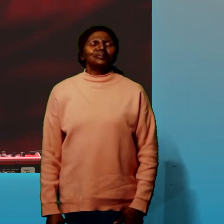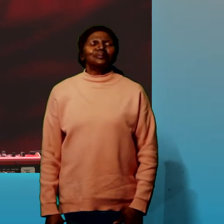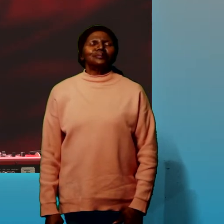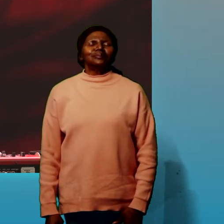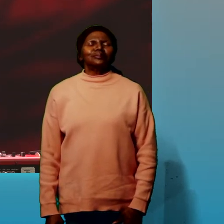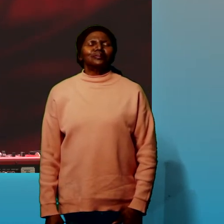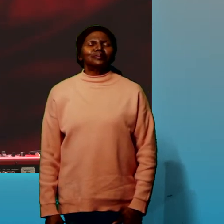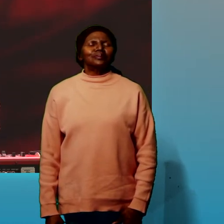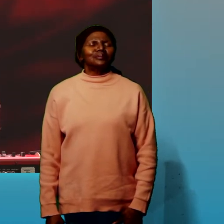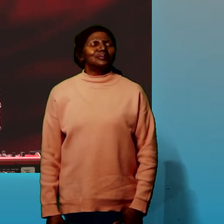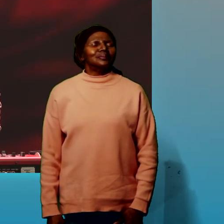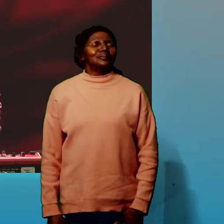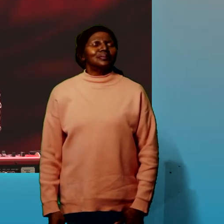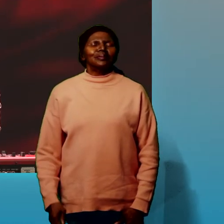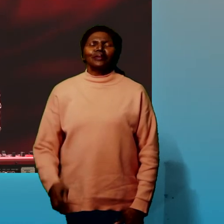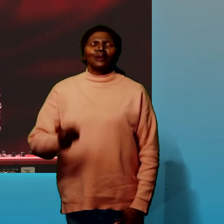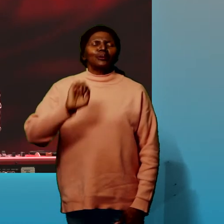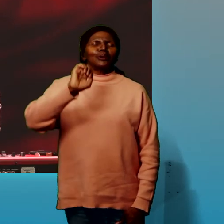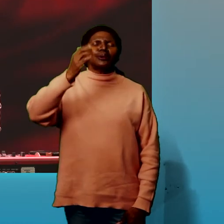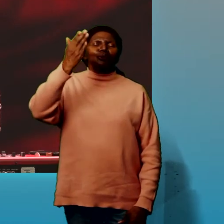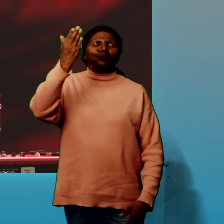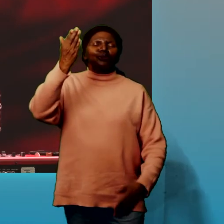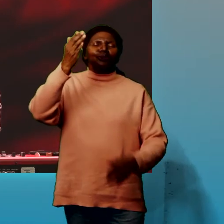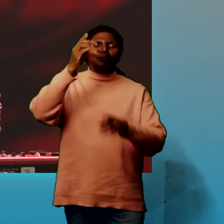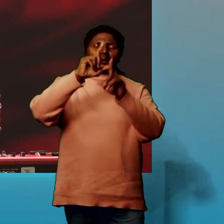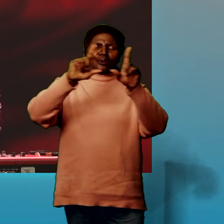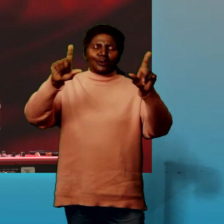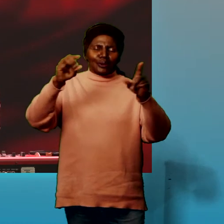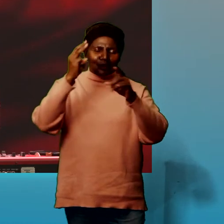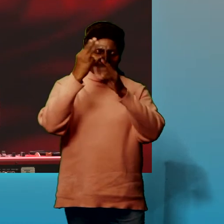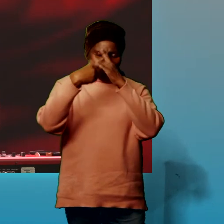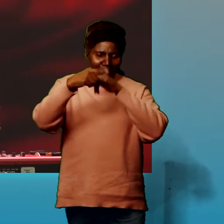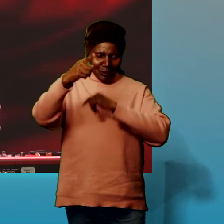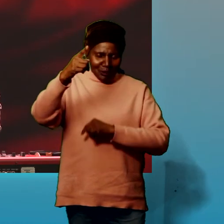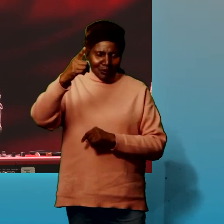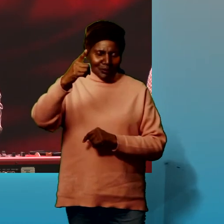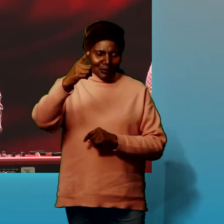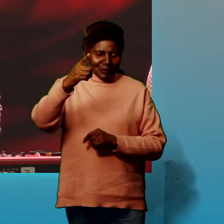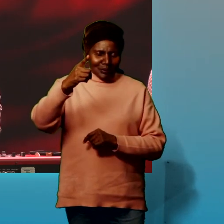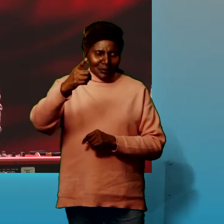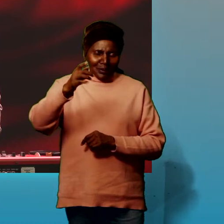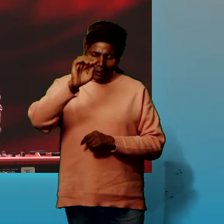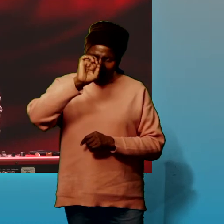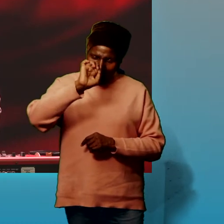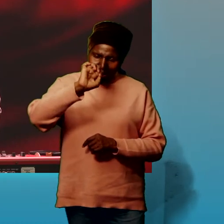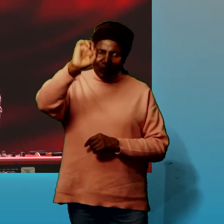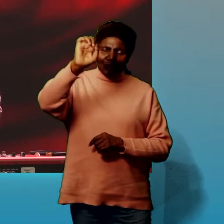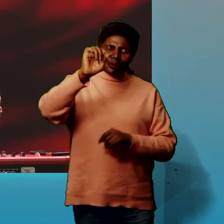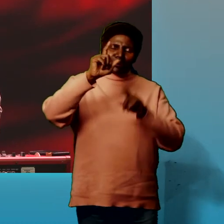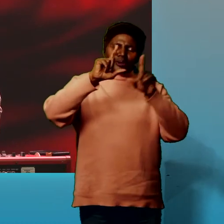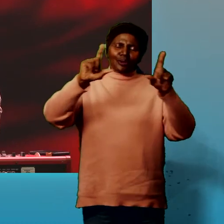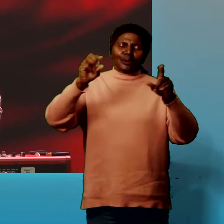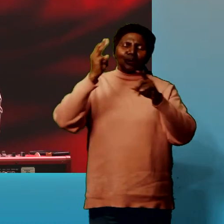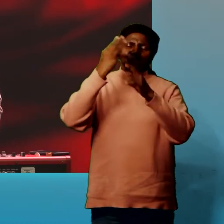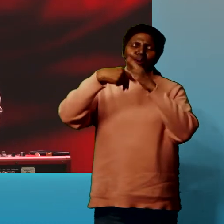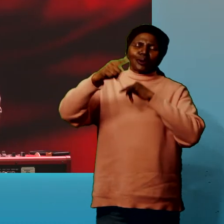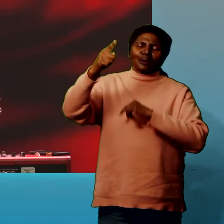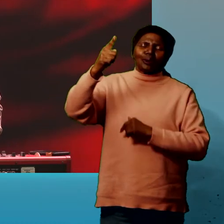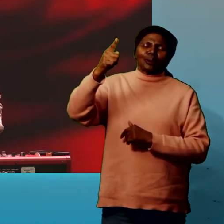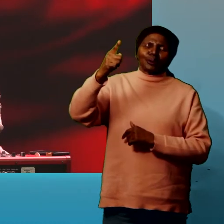to you. It belongs to you, oh God. It belongs to you.